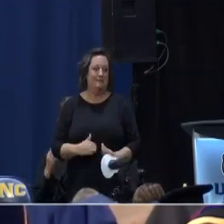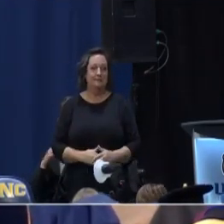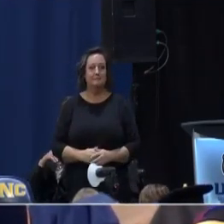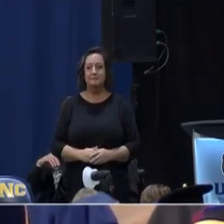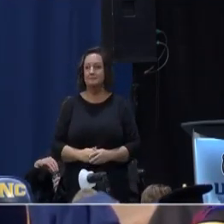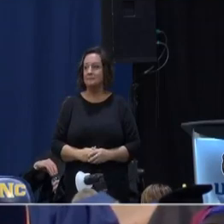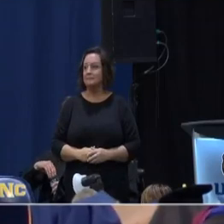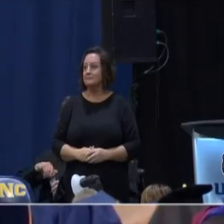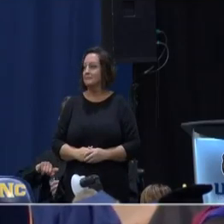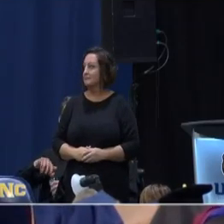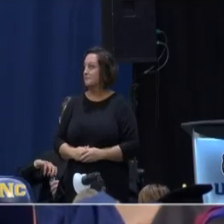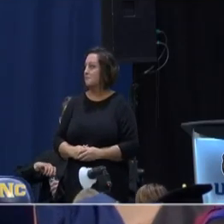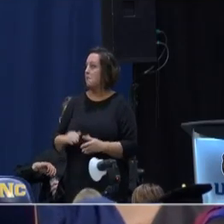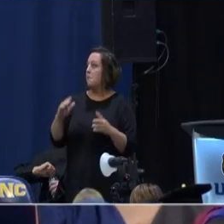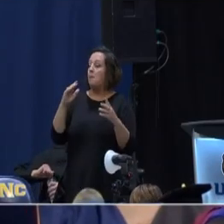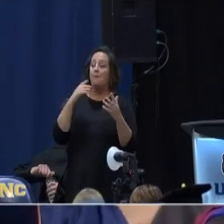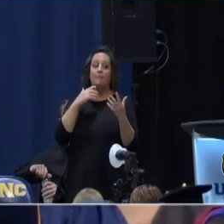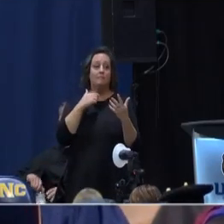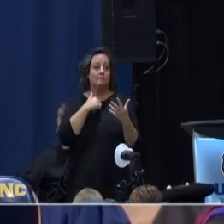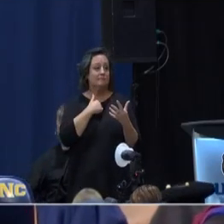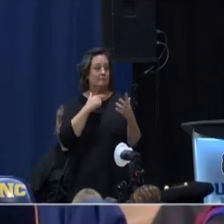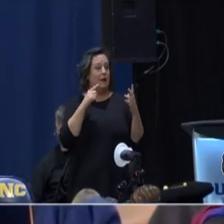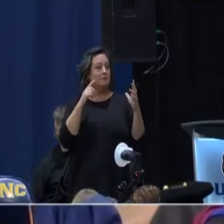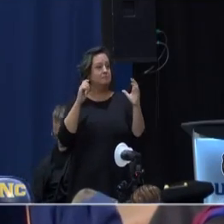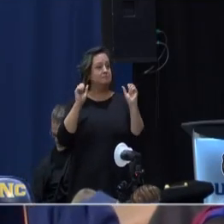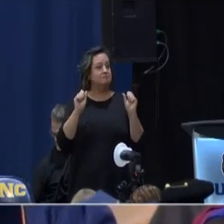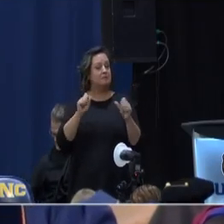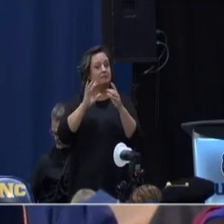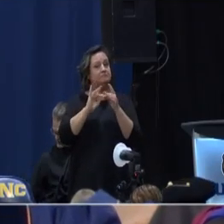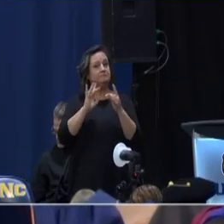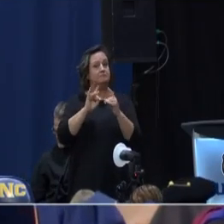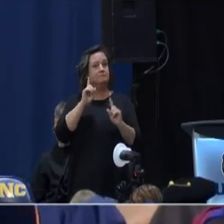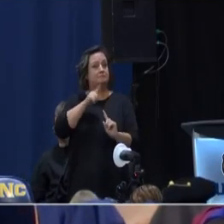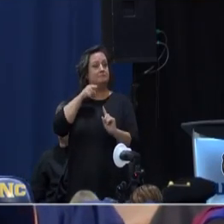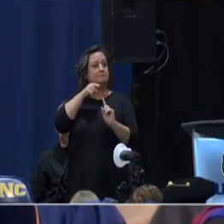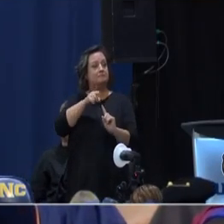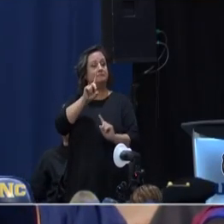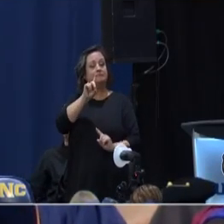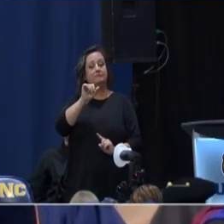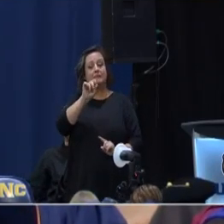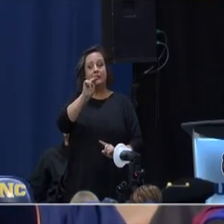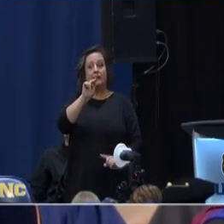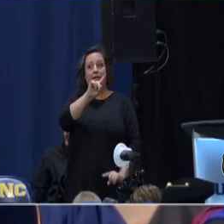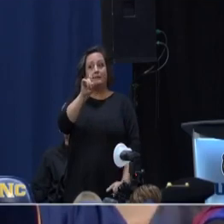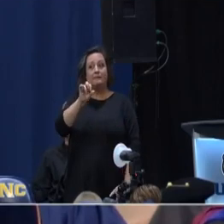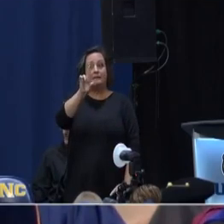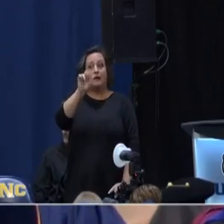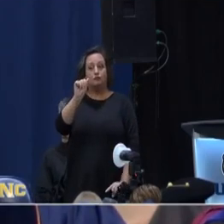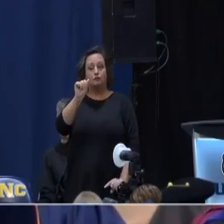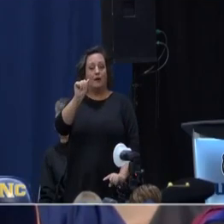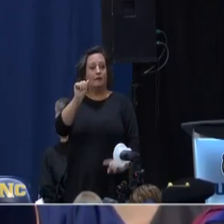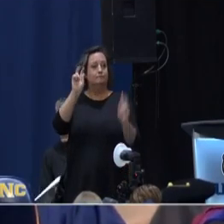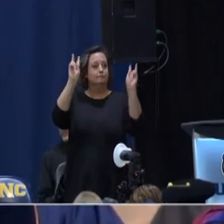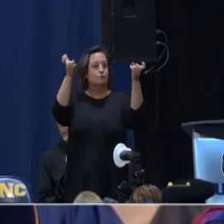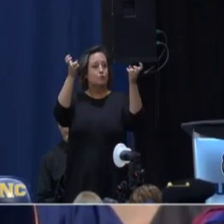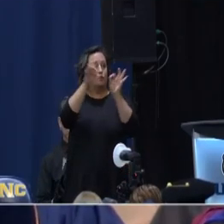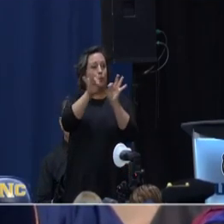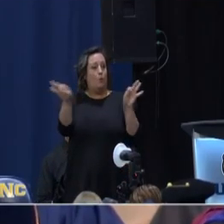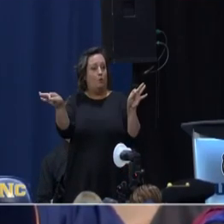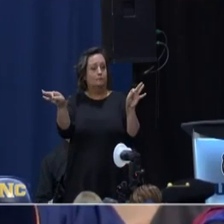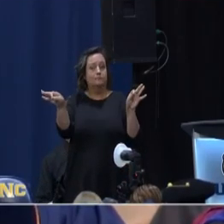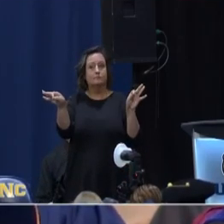My musings tonight can be best embodied in a quote by Dan Zadra. And this quote is near and dear to my